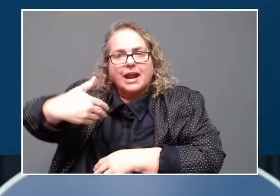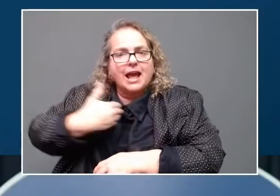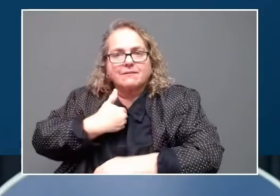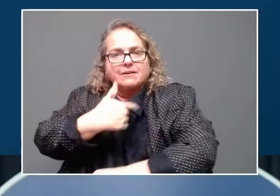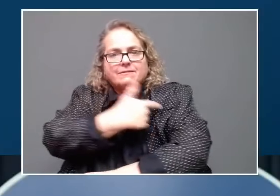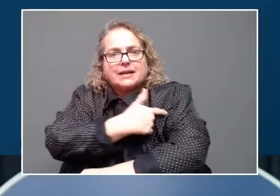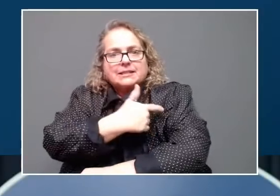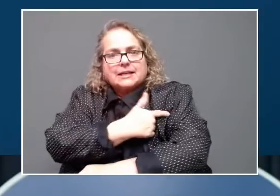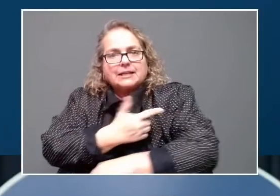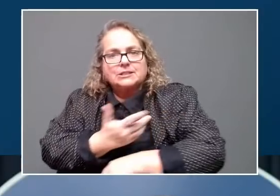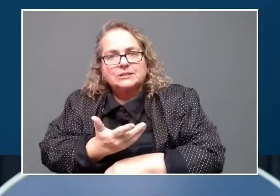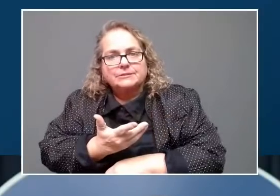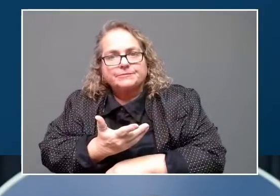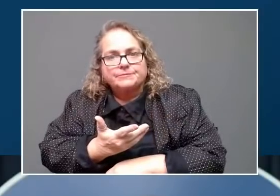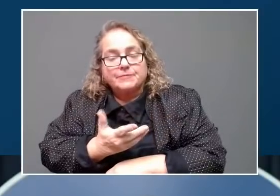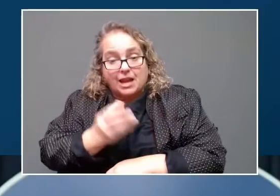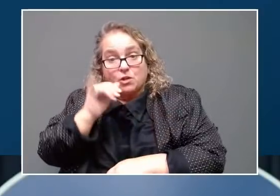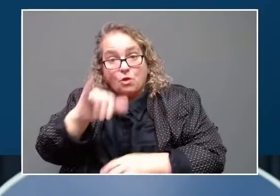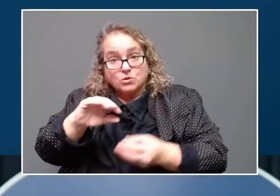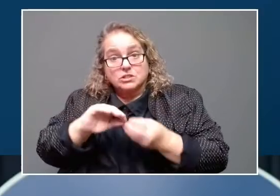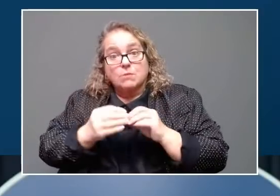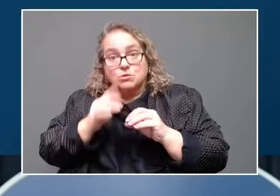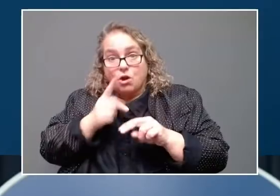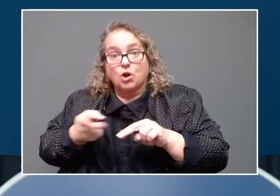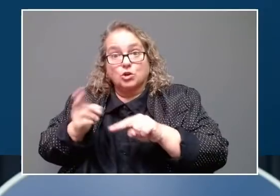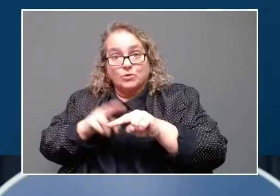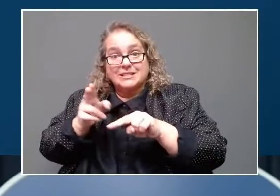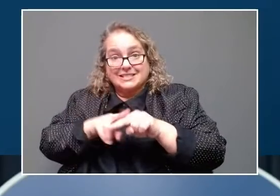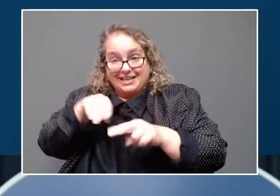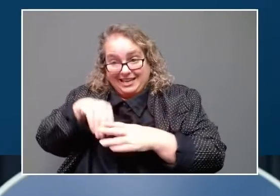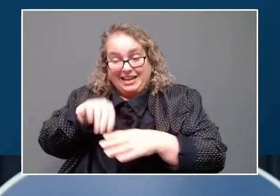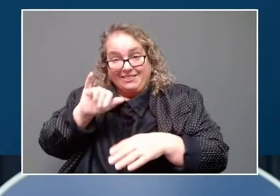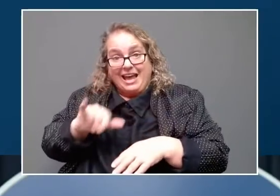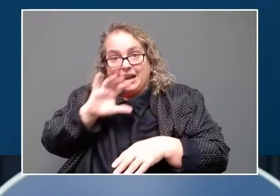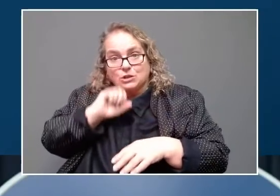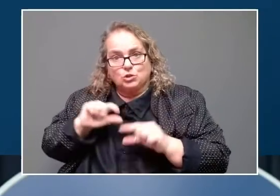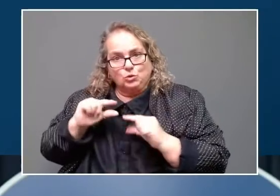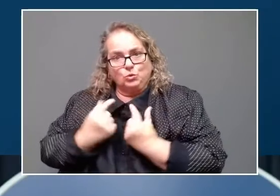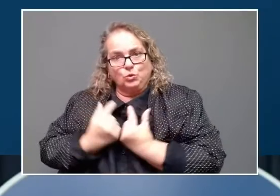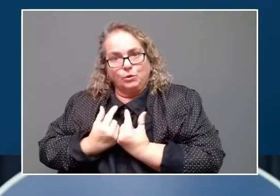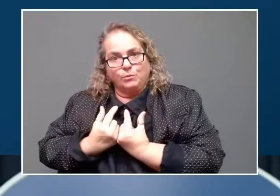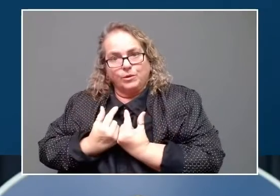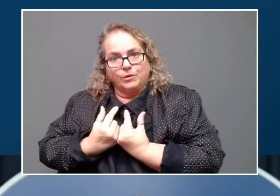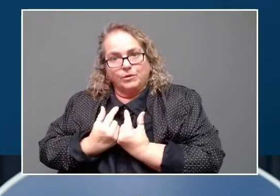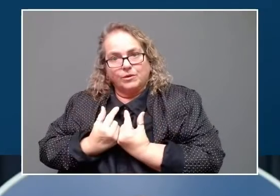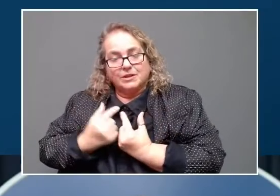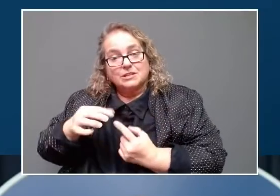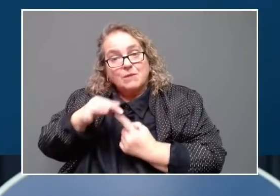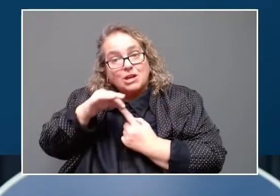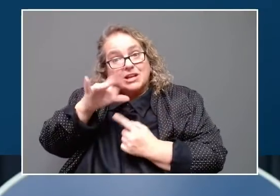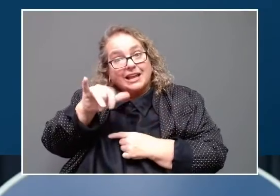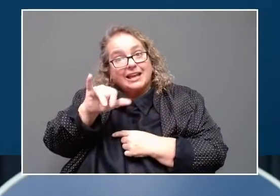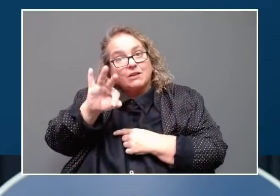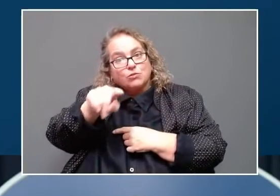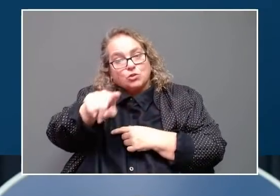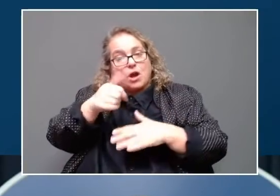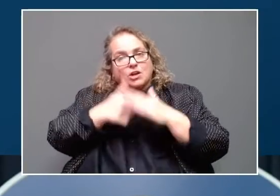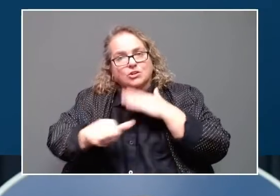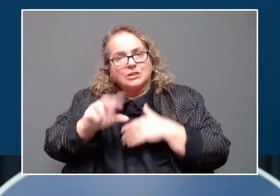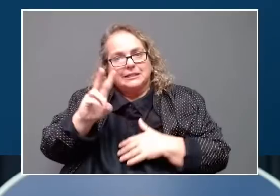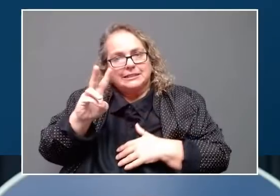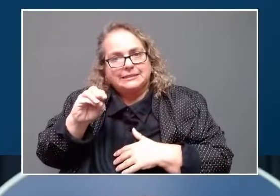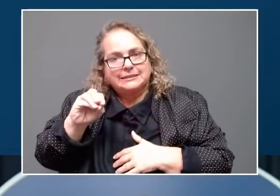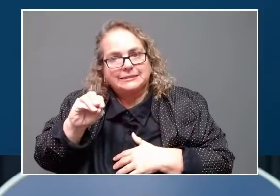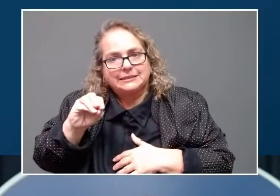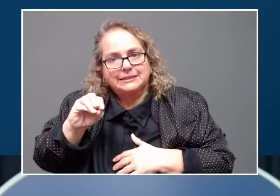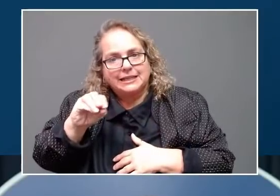of people who have died in those age groups, especially if you are under 60. This is the key